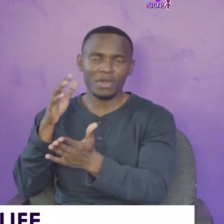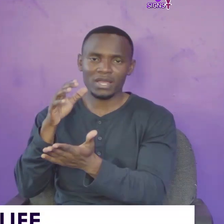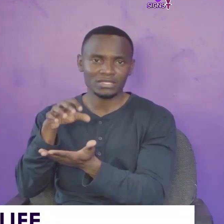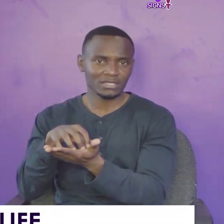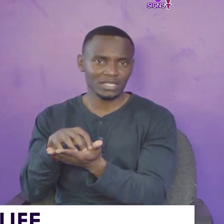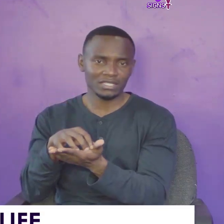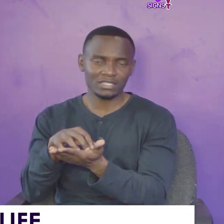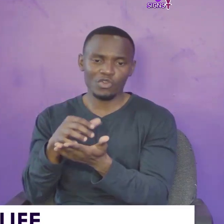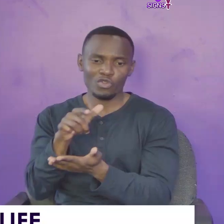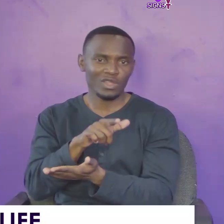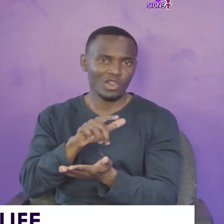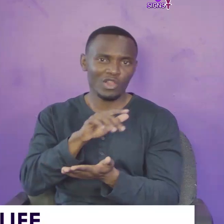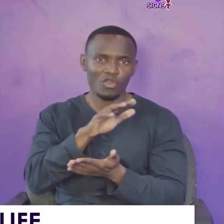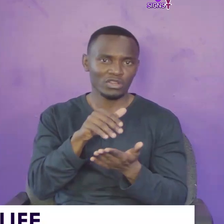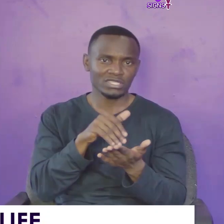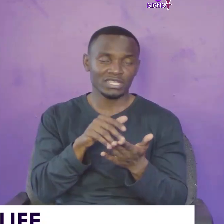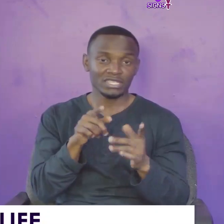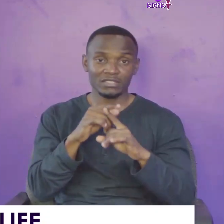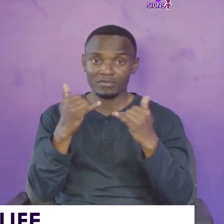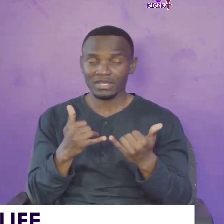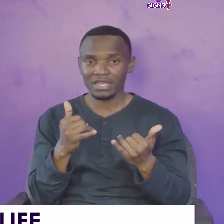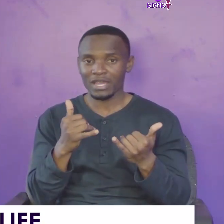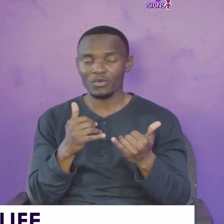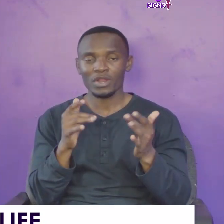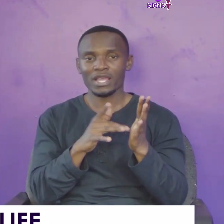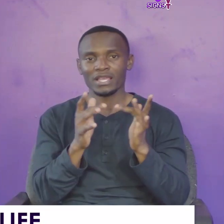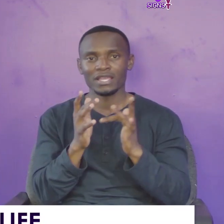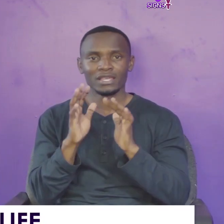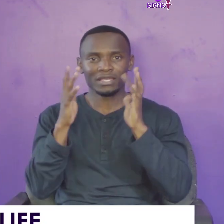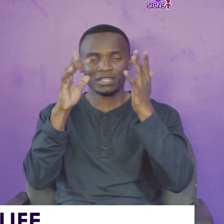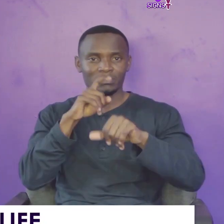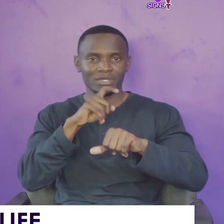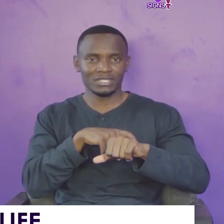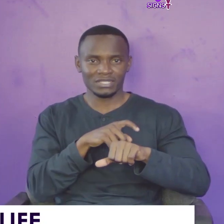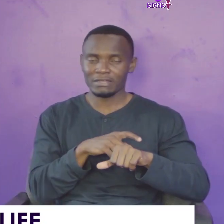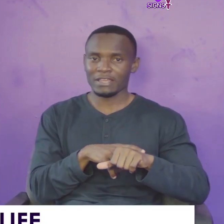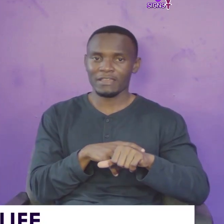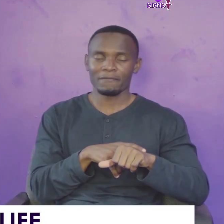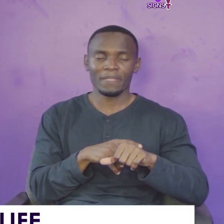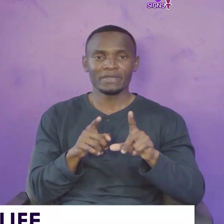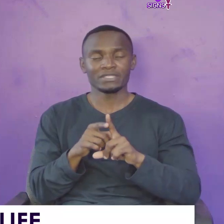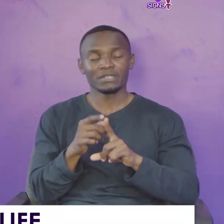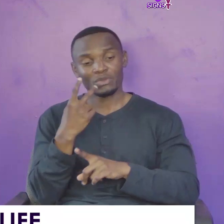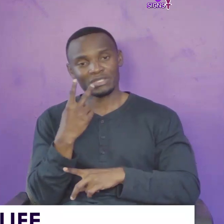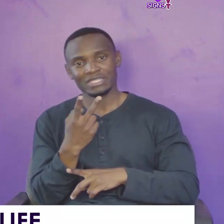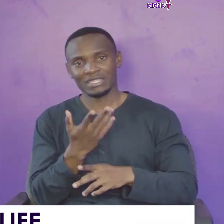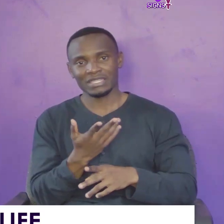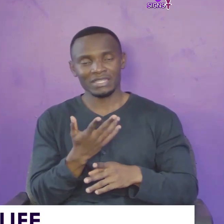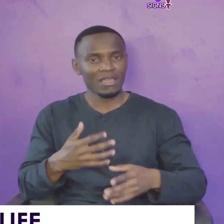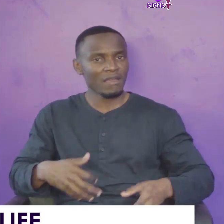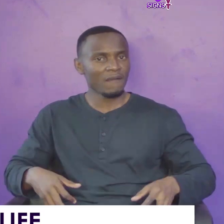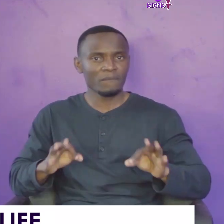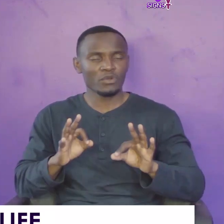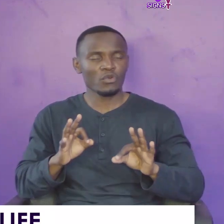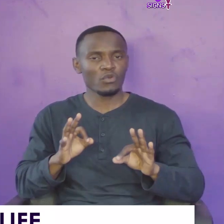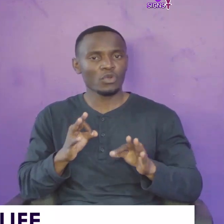you'll find centers. them. Now we are in Christmas season and we are going to our local centers. Yes, you'll find them there, empty pockets. And you know just what? Passing